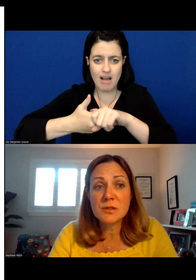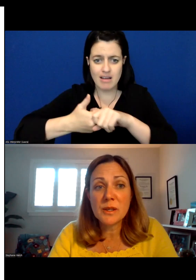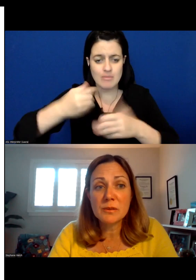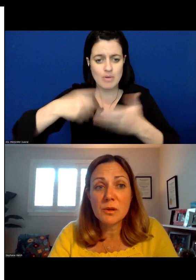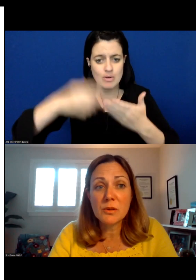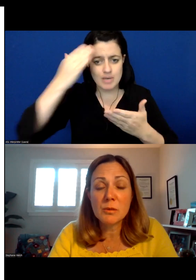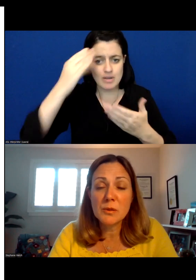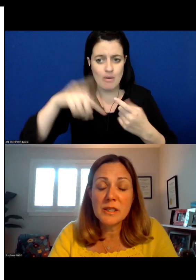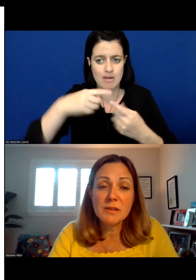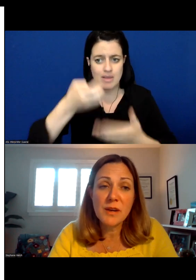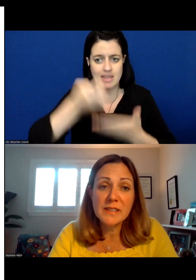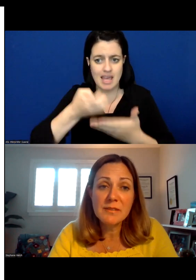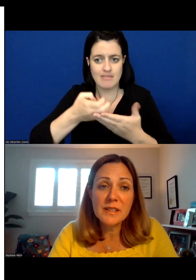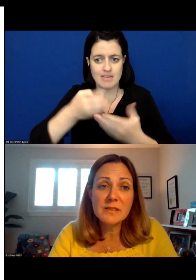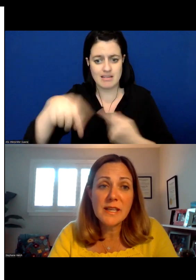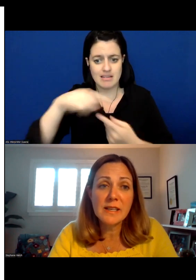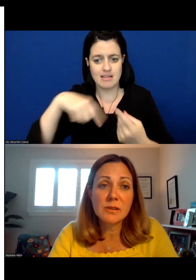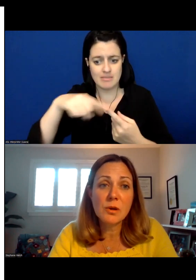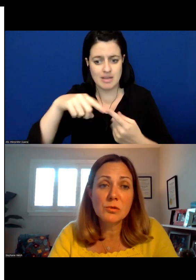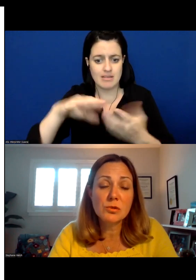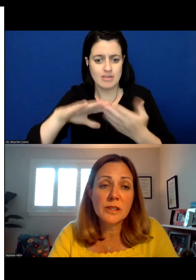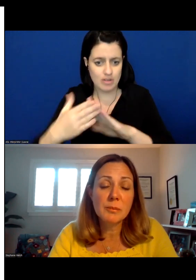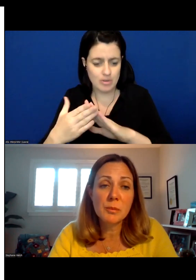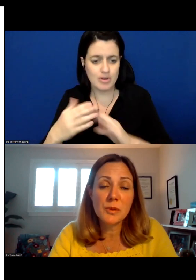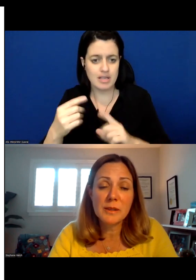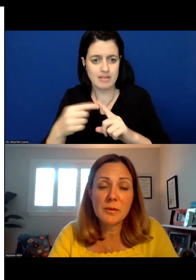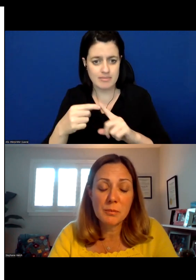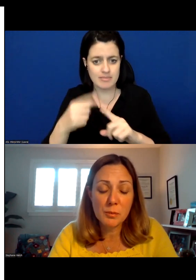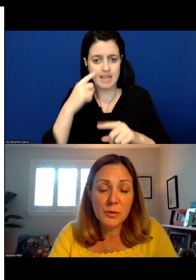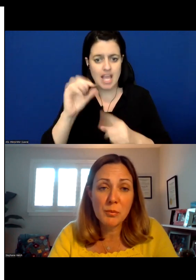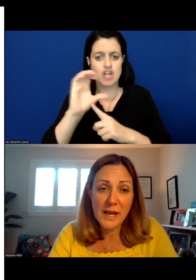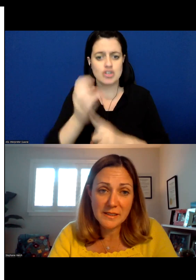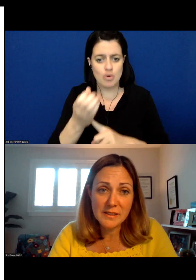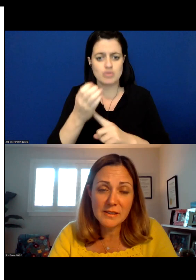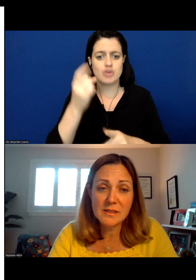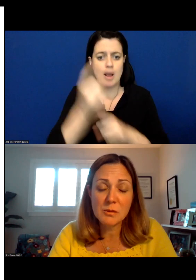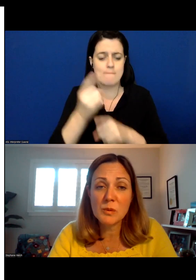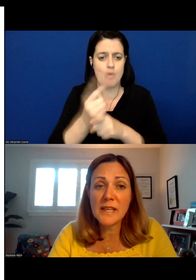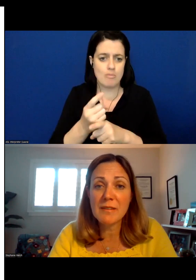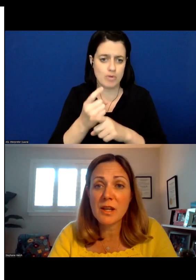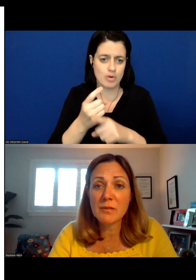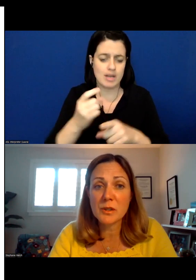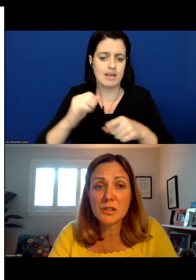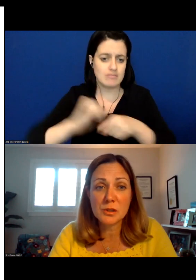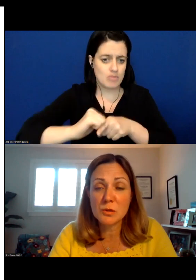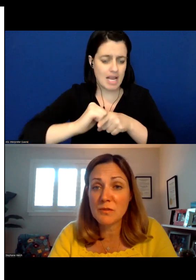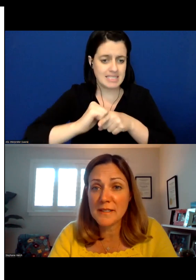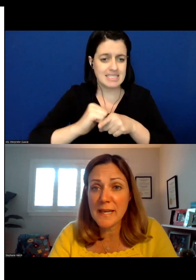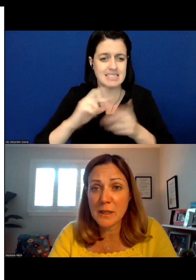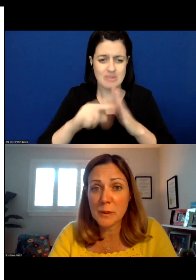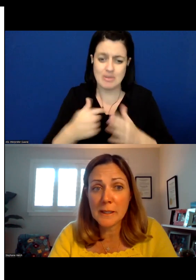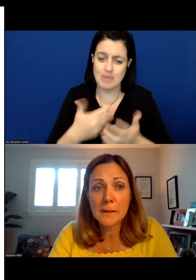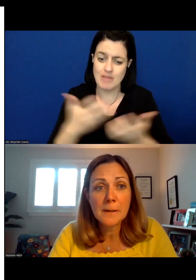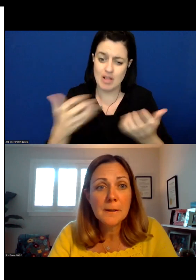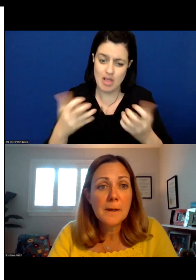the evidence around community defined evidence and culturally appropriate practices. And so we really have a lot of work to do to